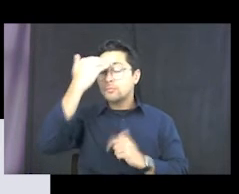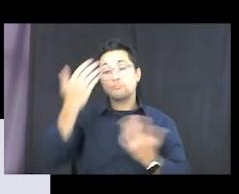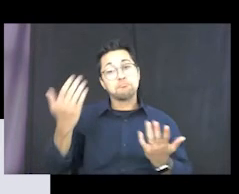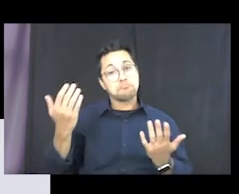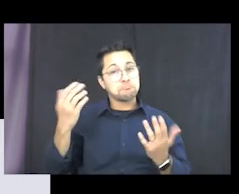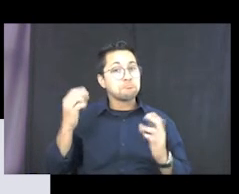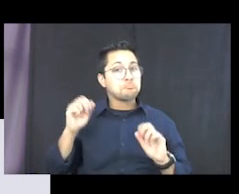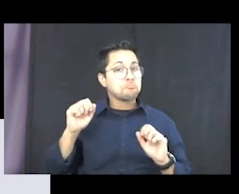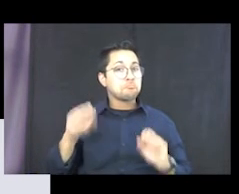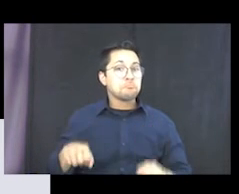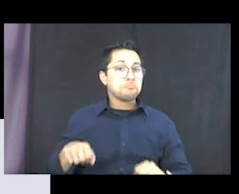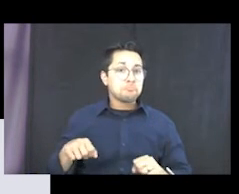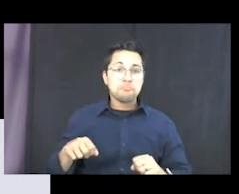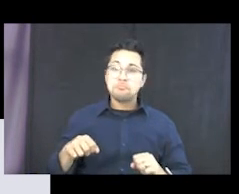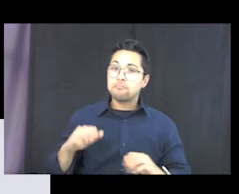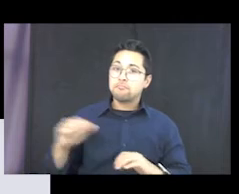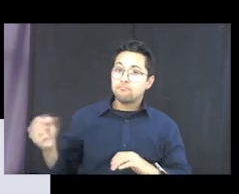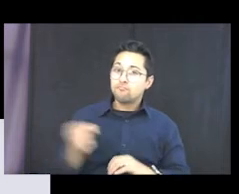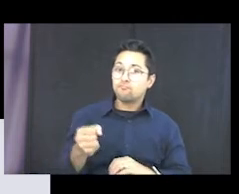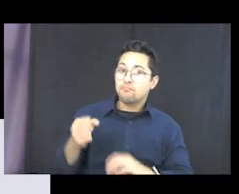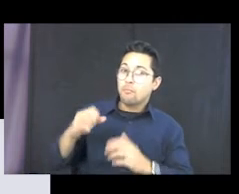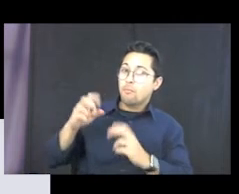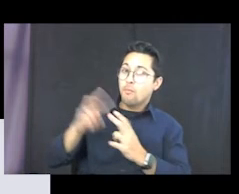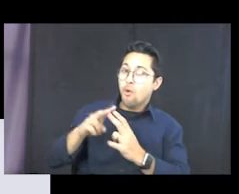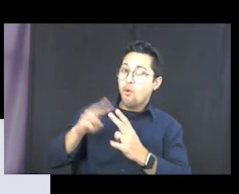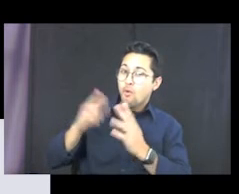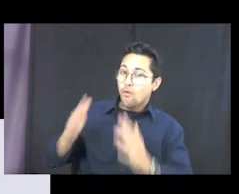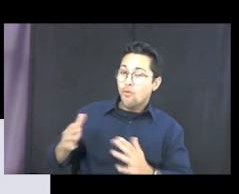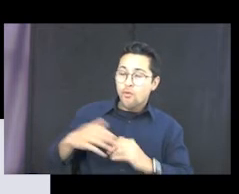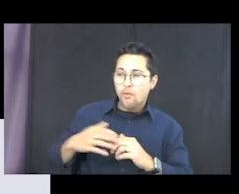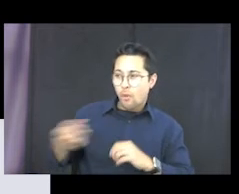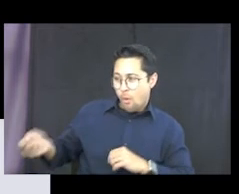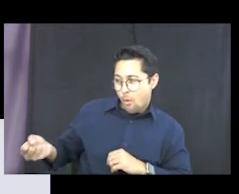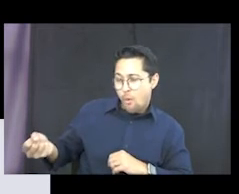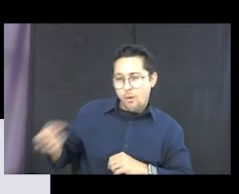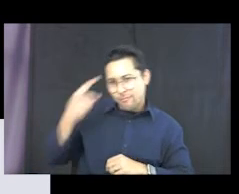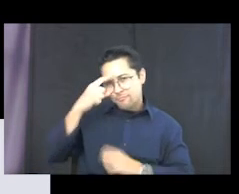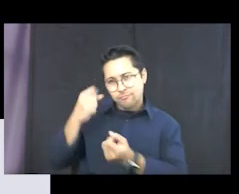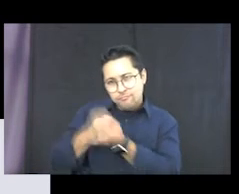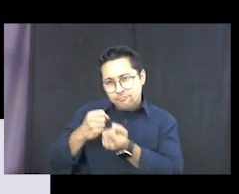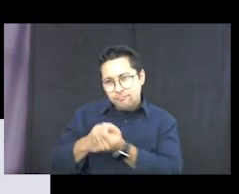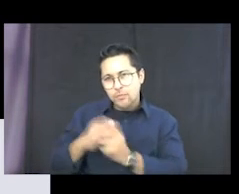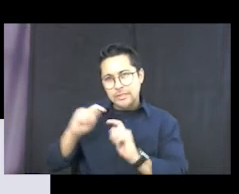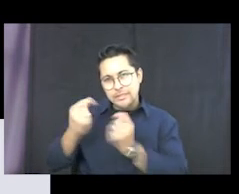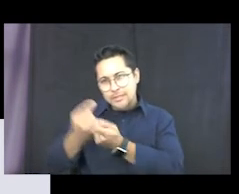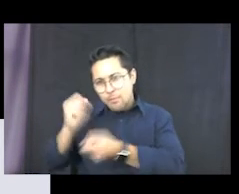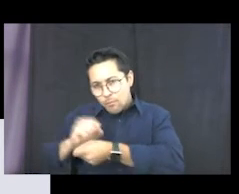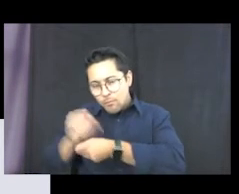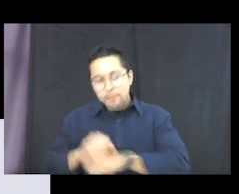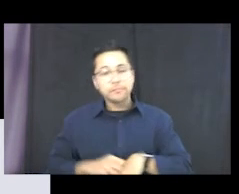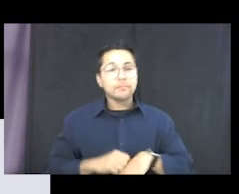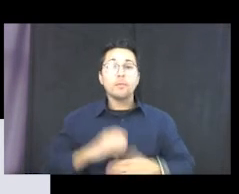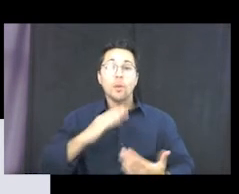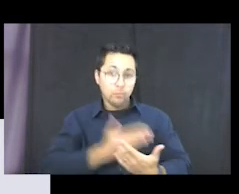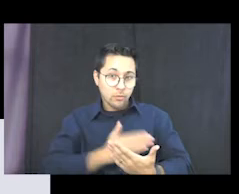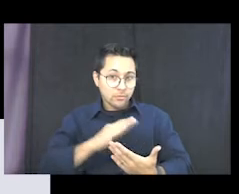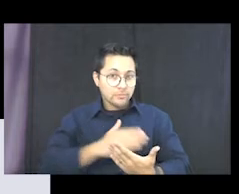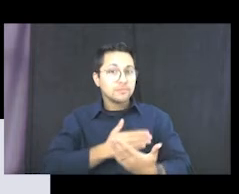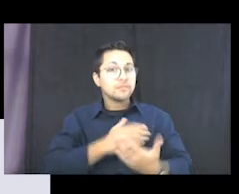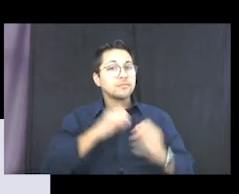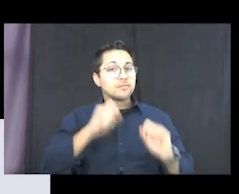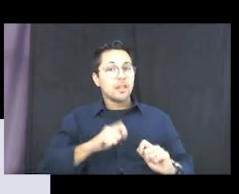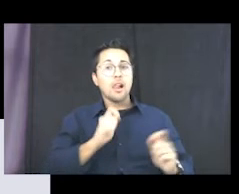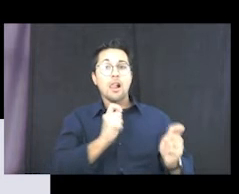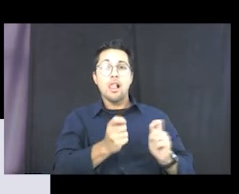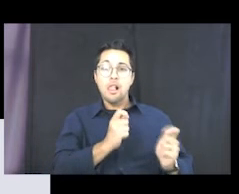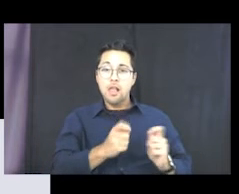have partners and holding hands with a partner for support and teamwork. We could customize the music so that our